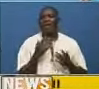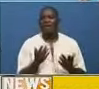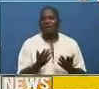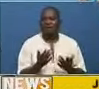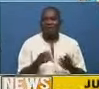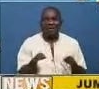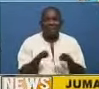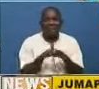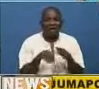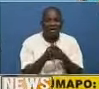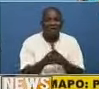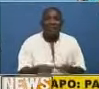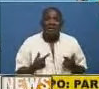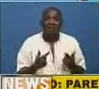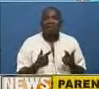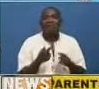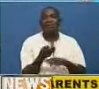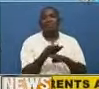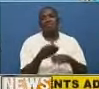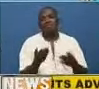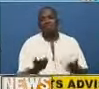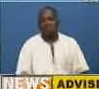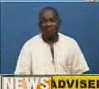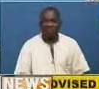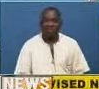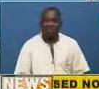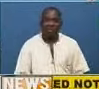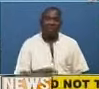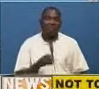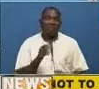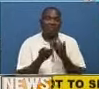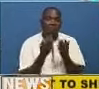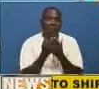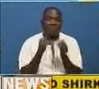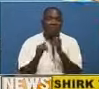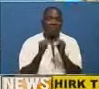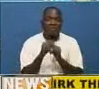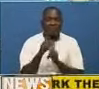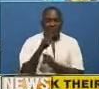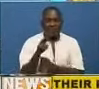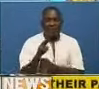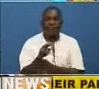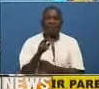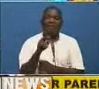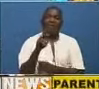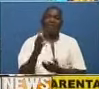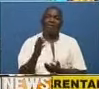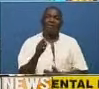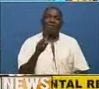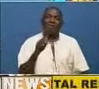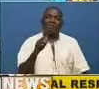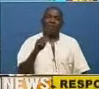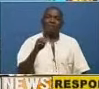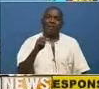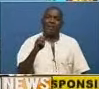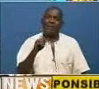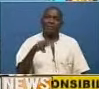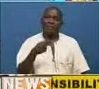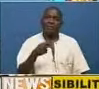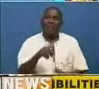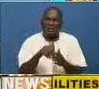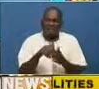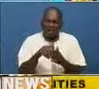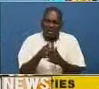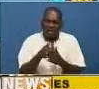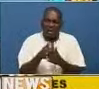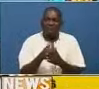and their only means of survival is begging. We earlier spoke to Dr. Vincent Ajali Mensah on